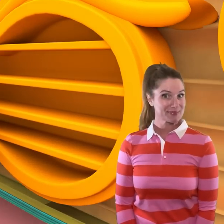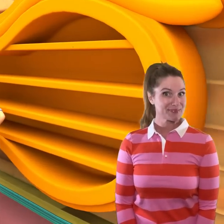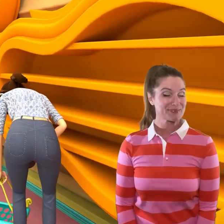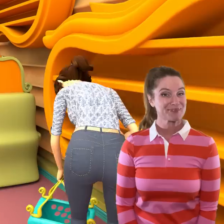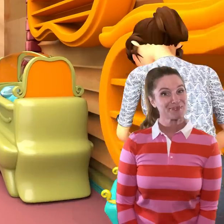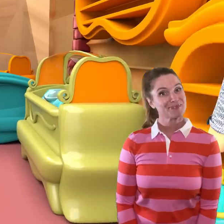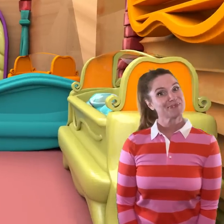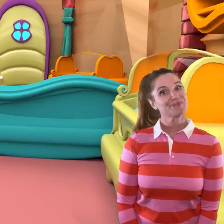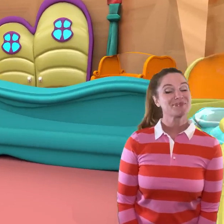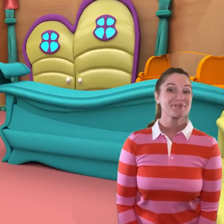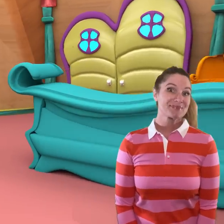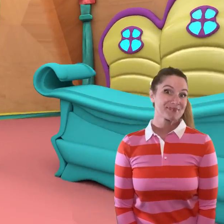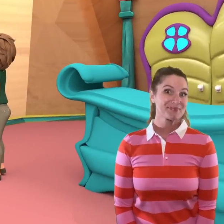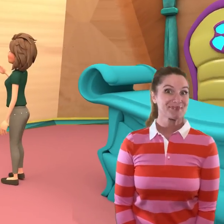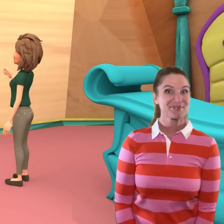foreign